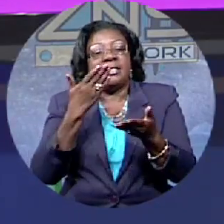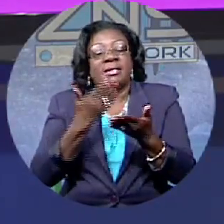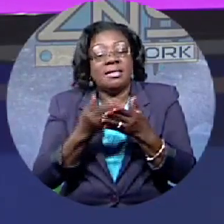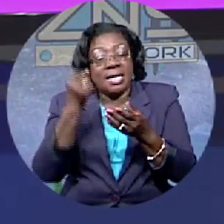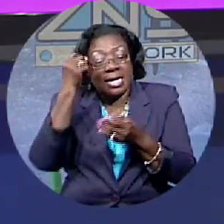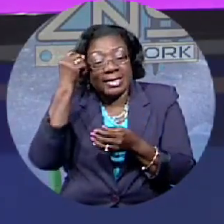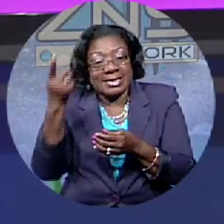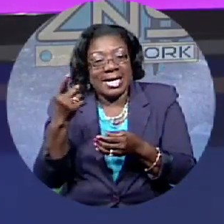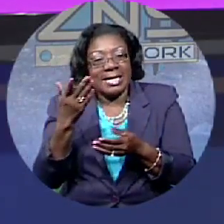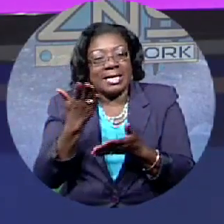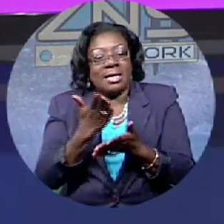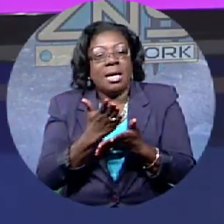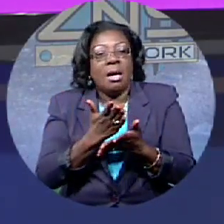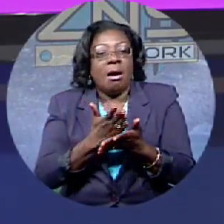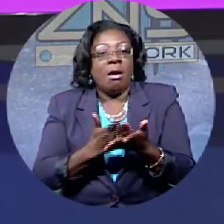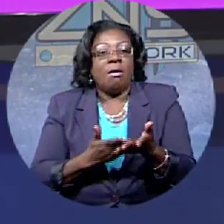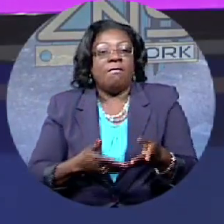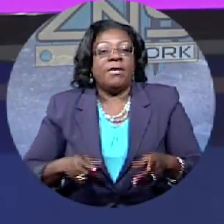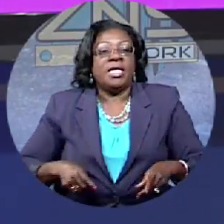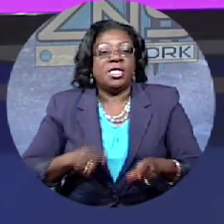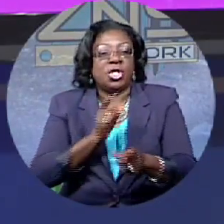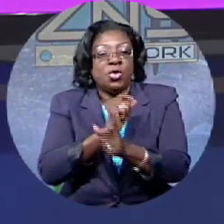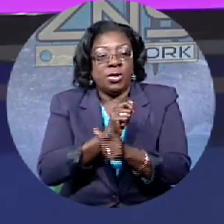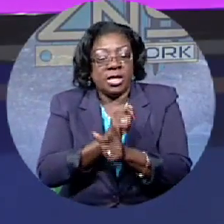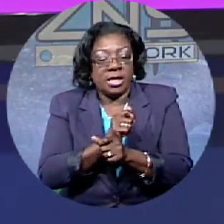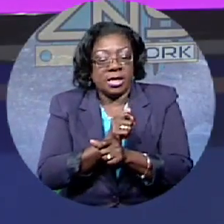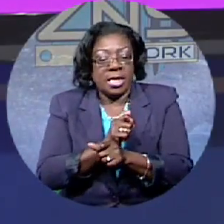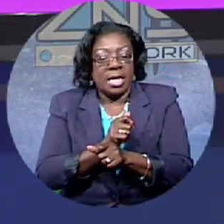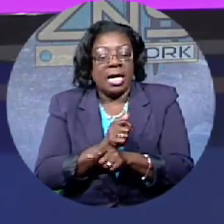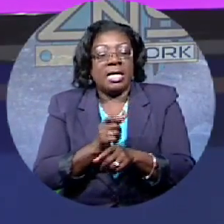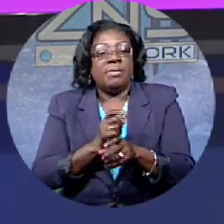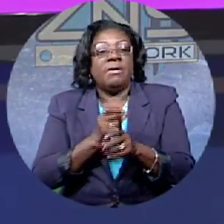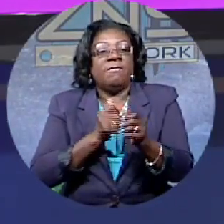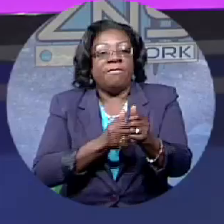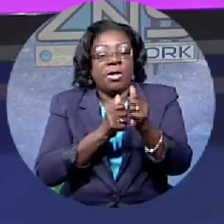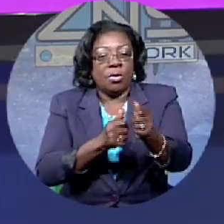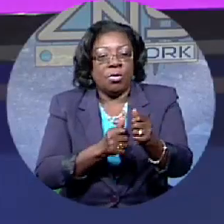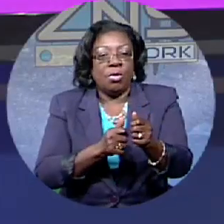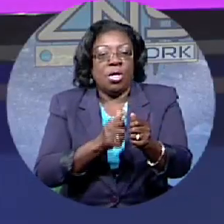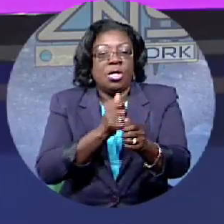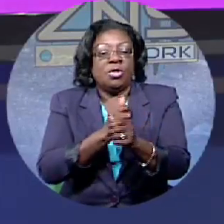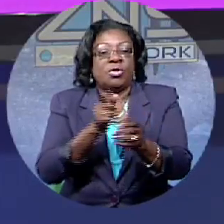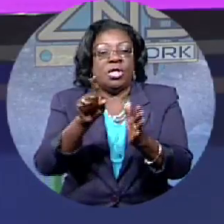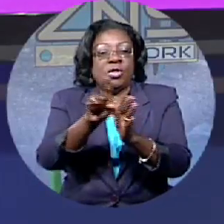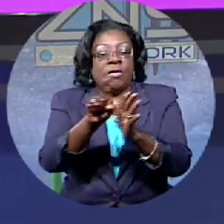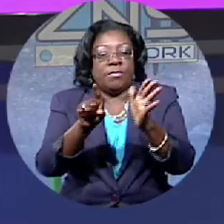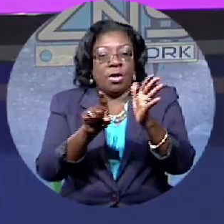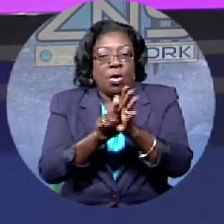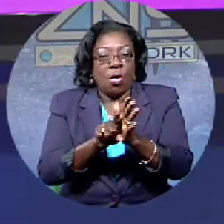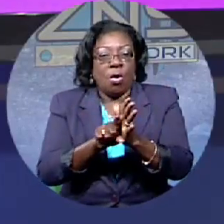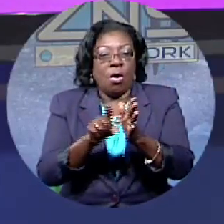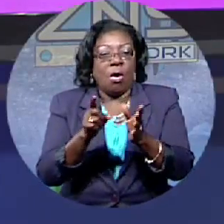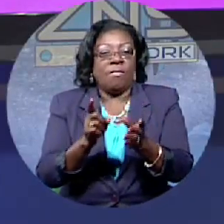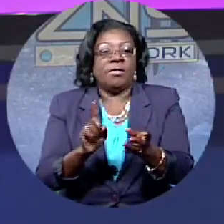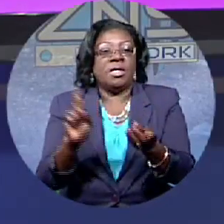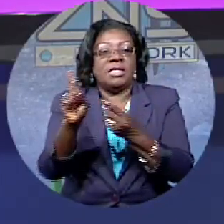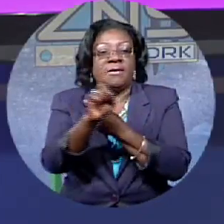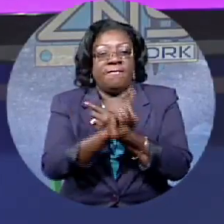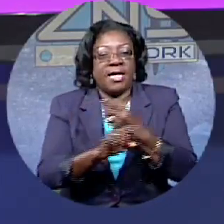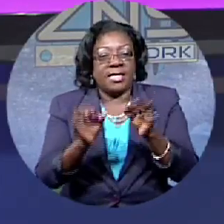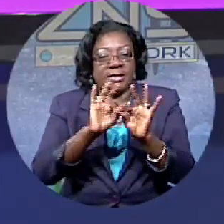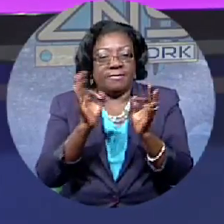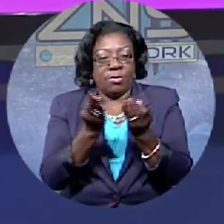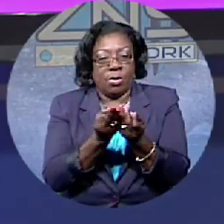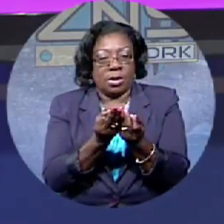He continues to conduct his duties in accordance with the provisions of the Defense Force Act and will continue to operate within those